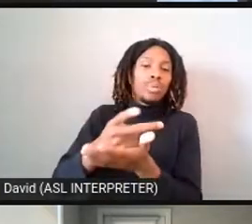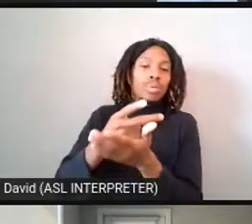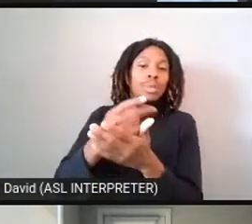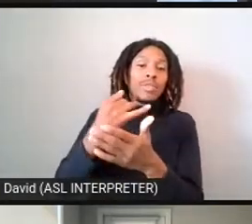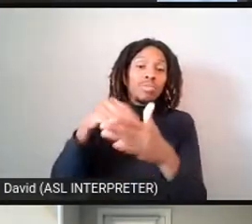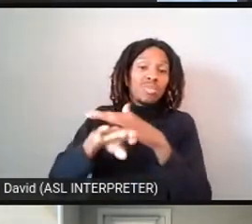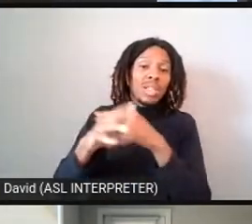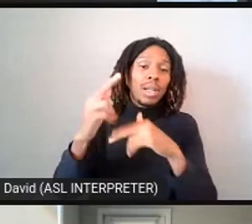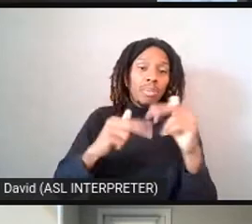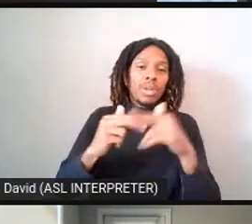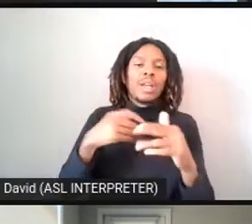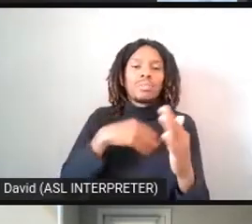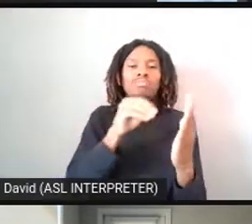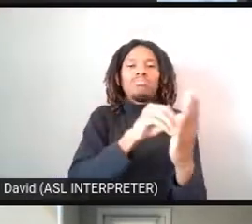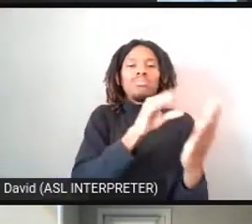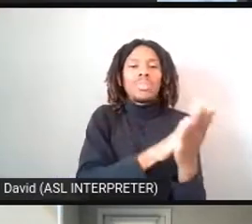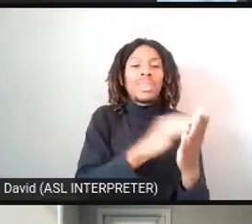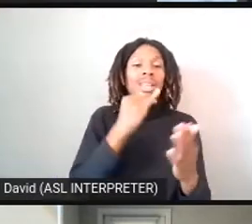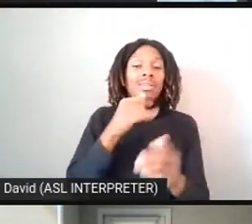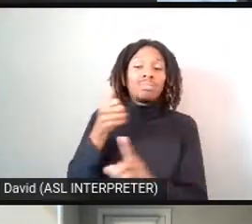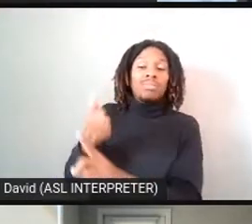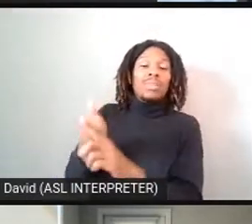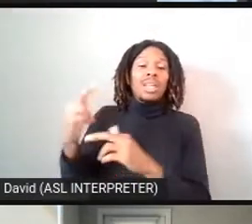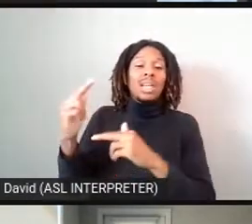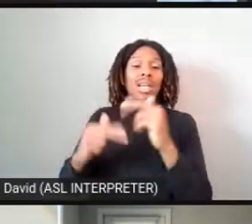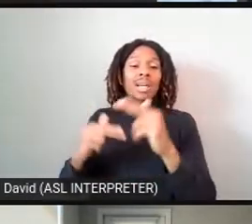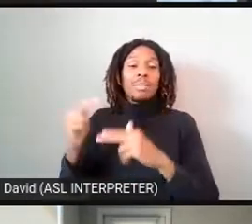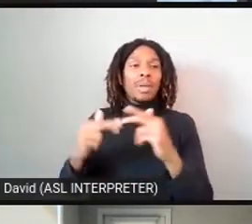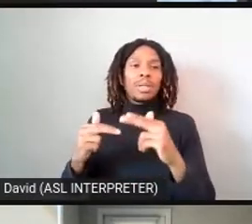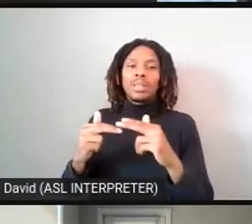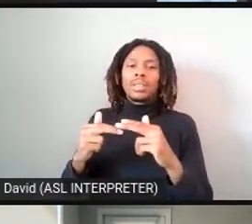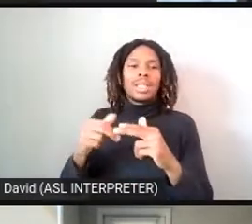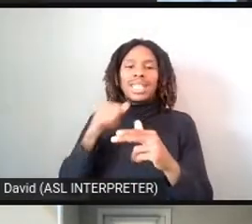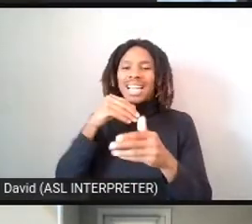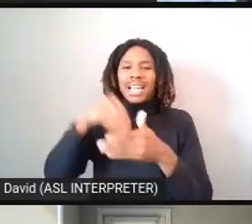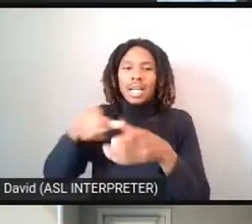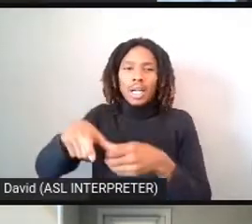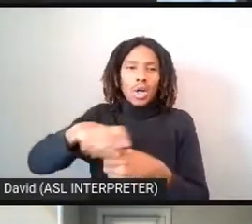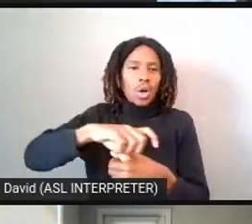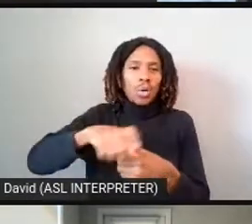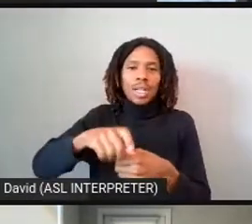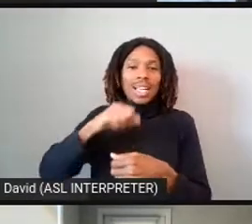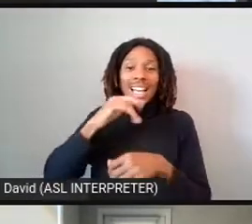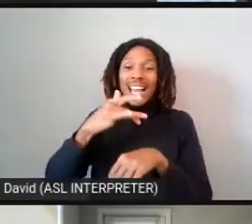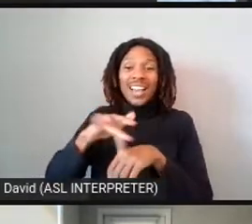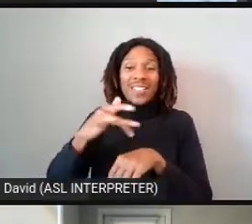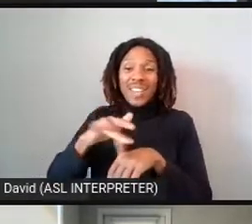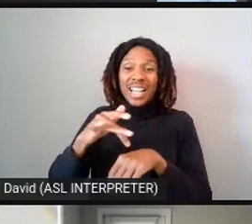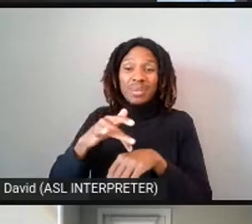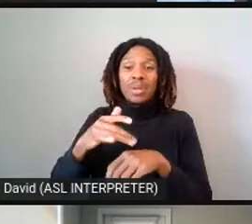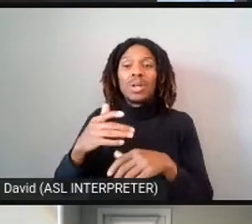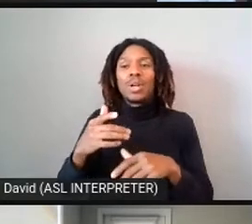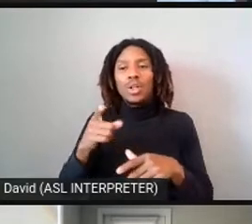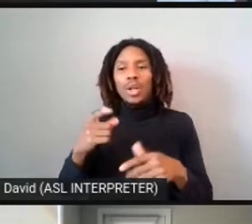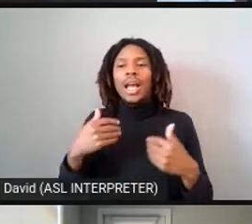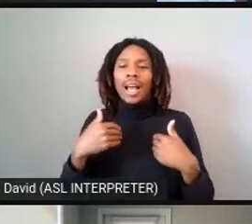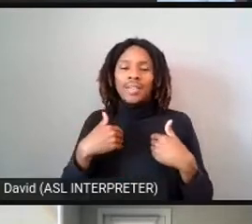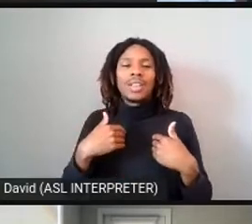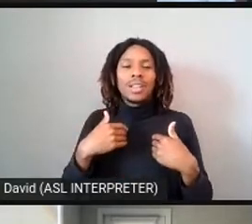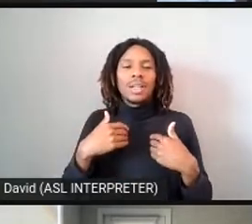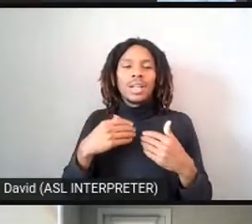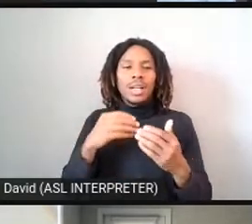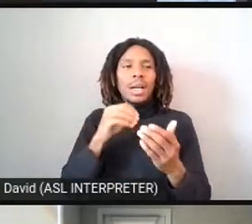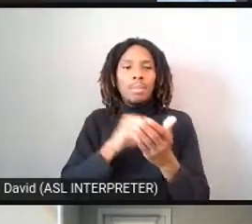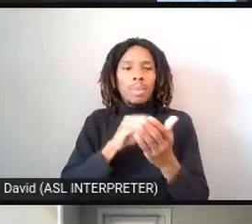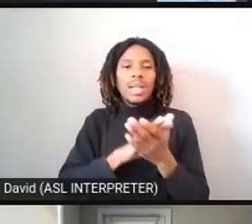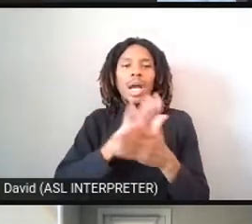to put it here. If that building is out of bounds and it's not available at any point in time, you have to put all that